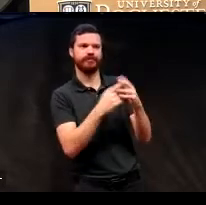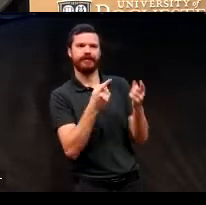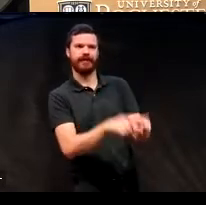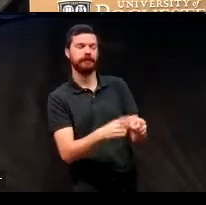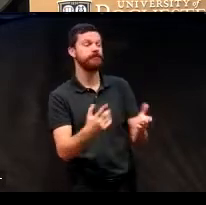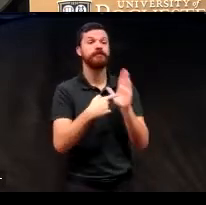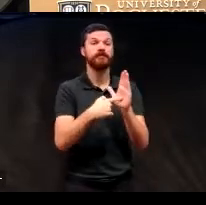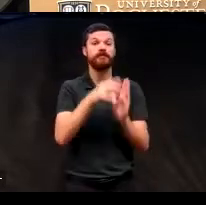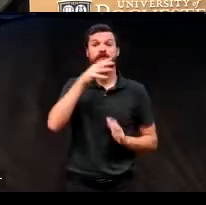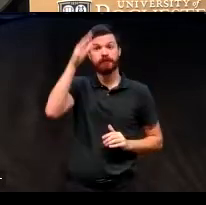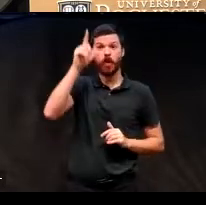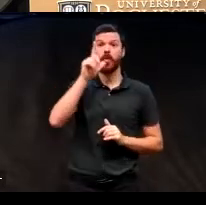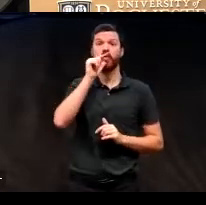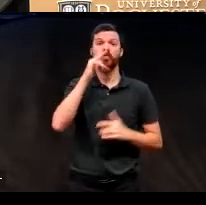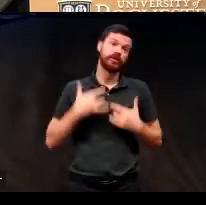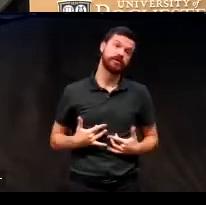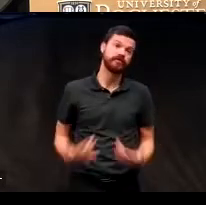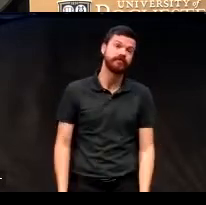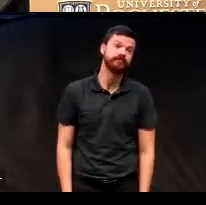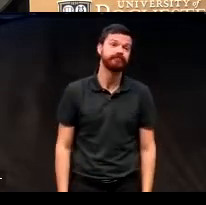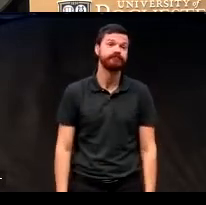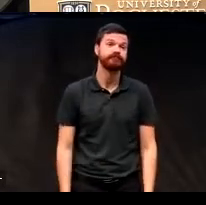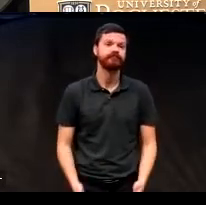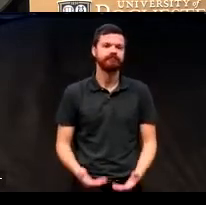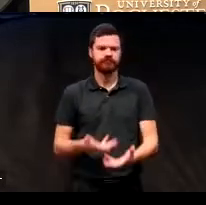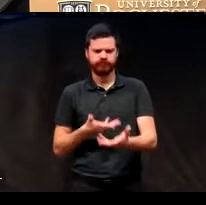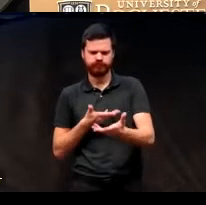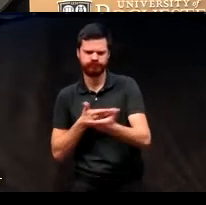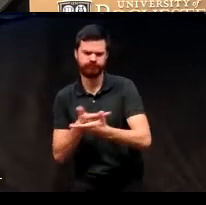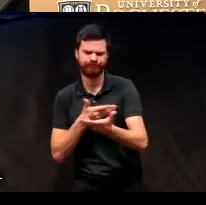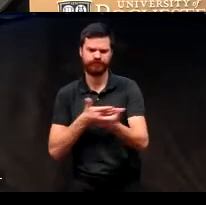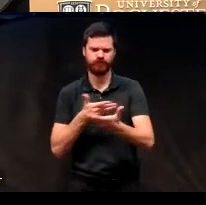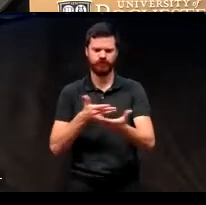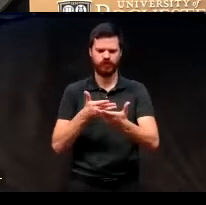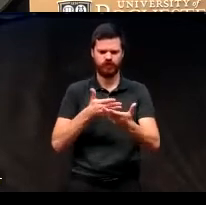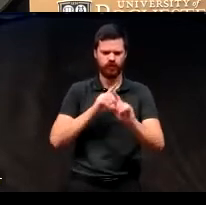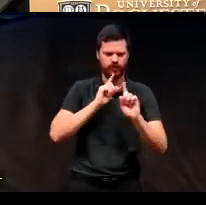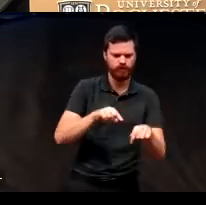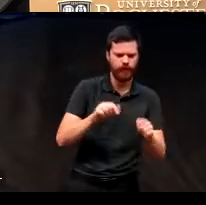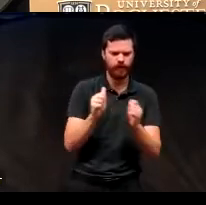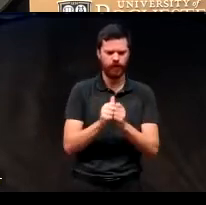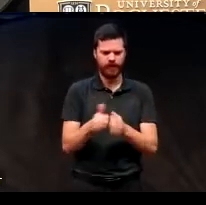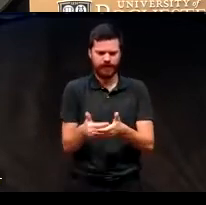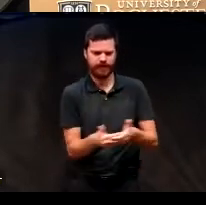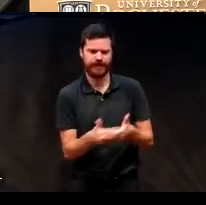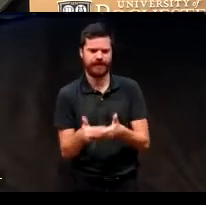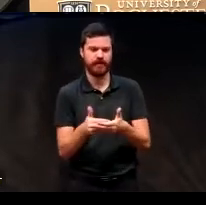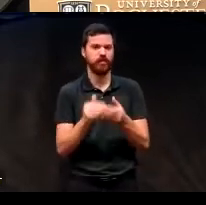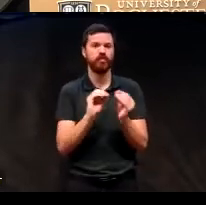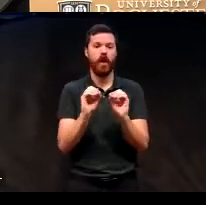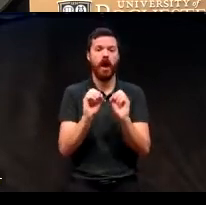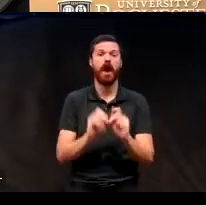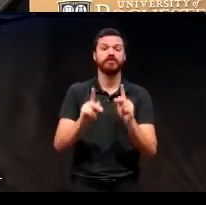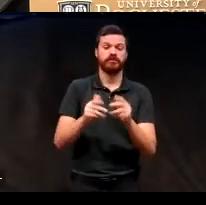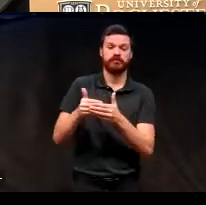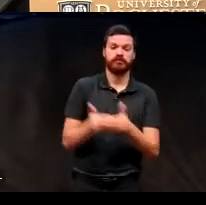example, a parent who's depressed, they're really not responding and engaging with the infant. So there's no opportunity for the